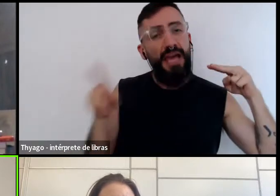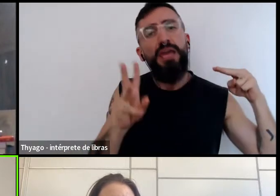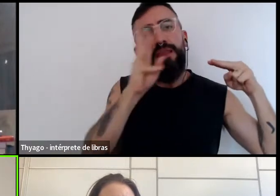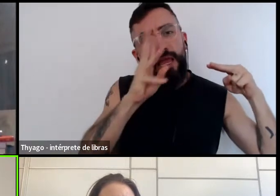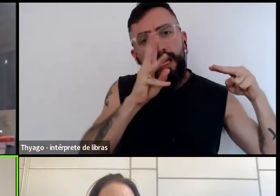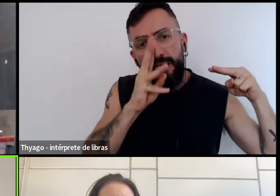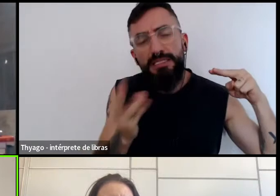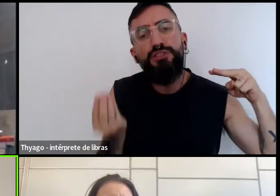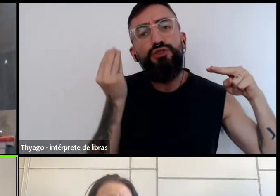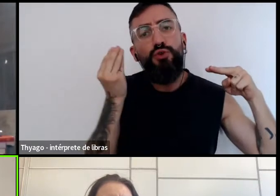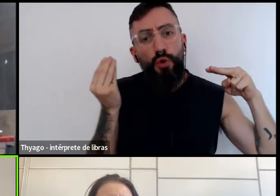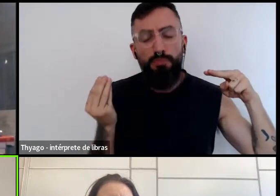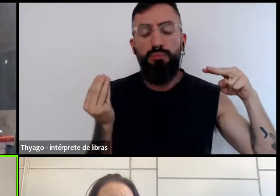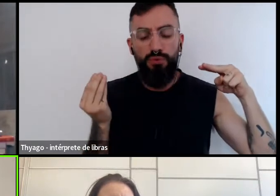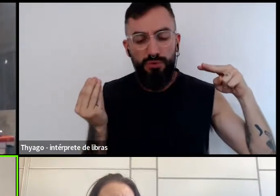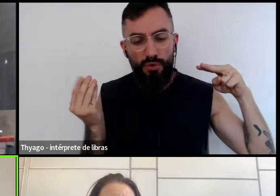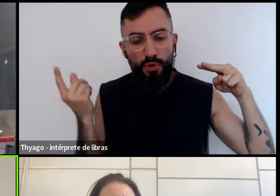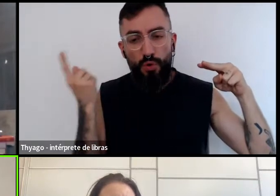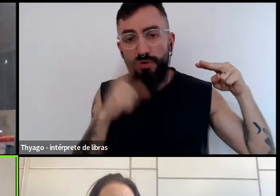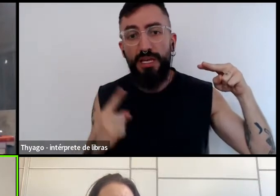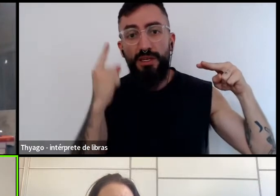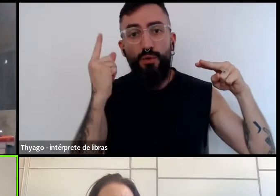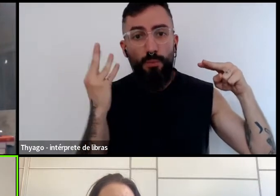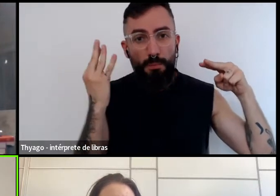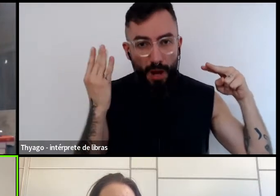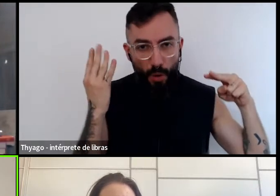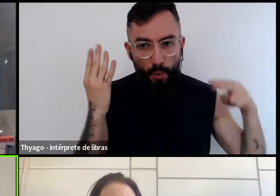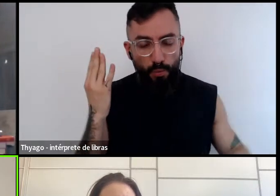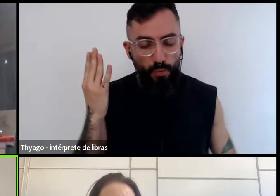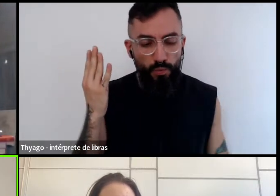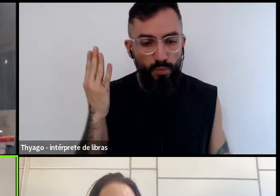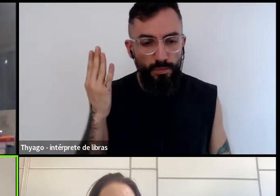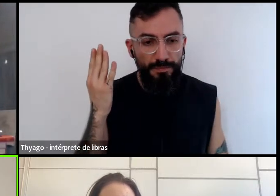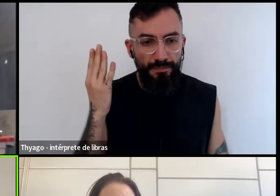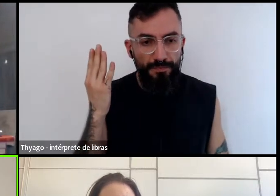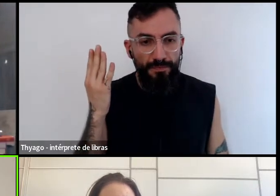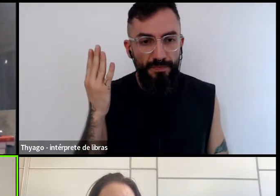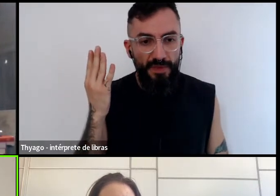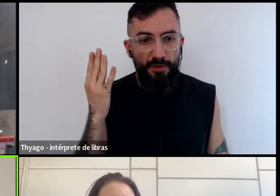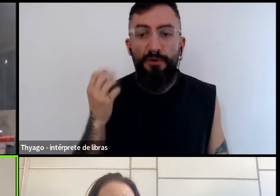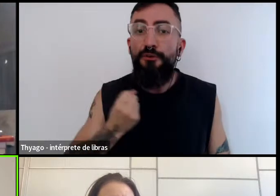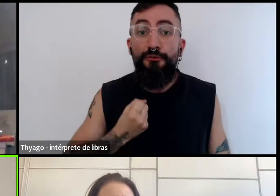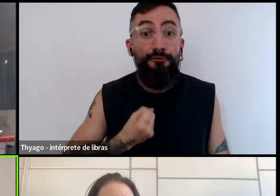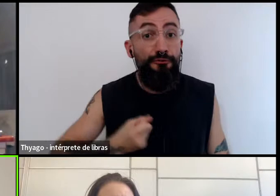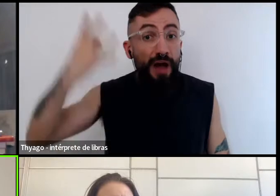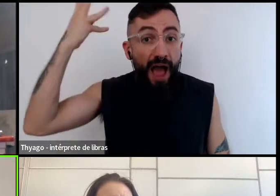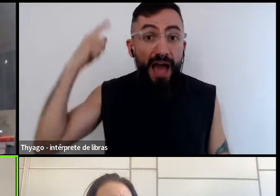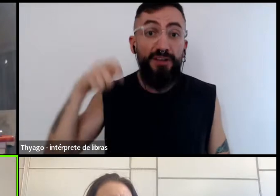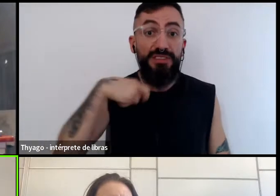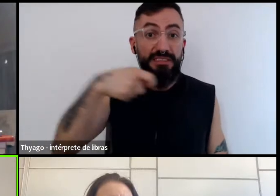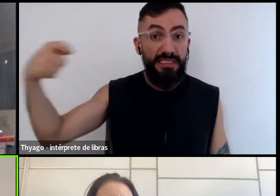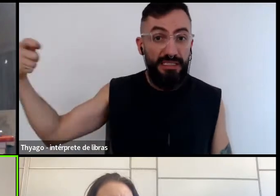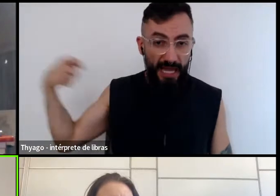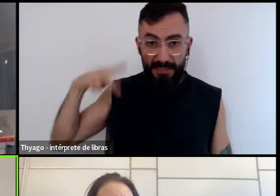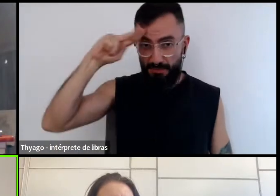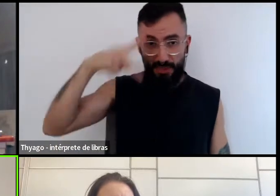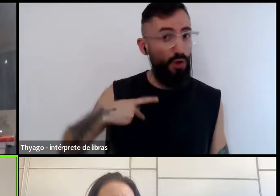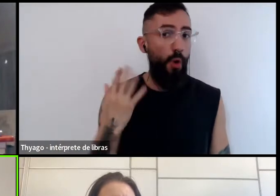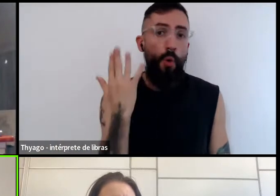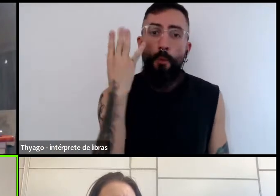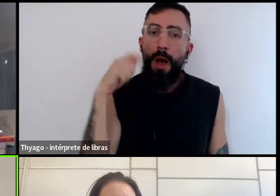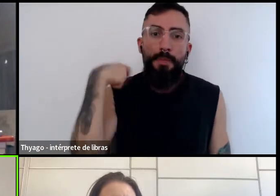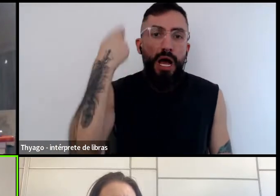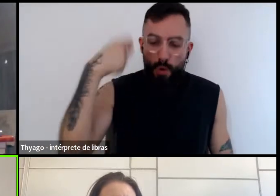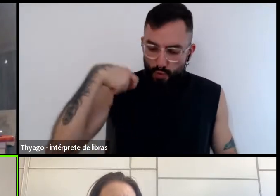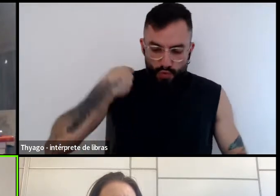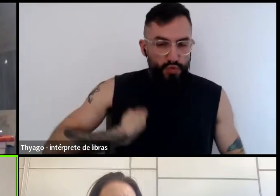are one-handed. So most name signs are produced with one hand. I